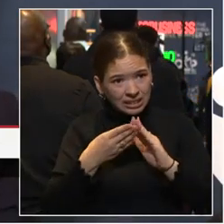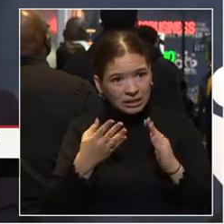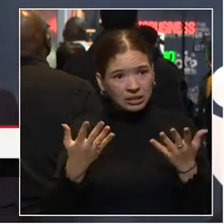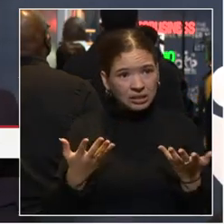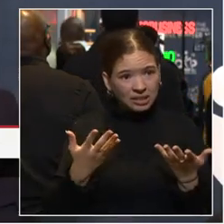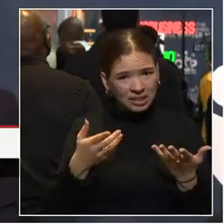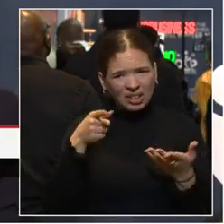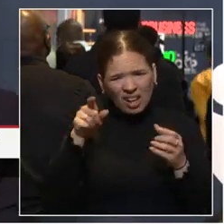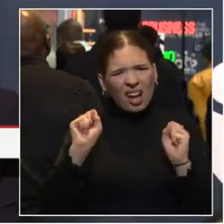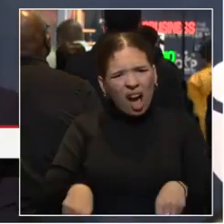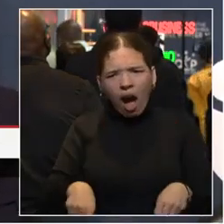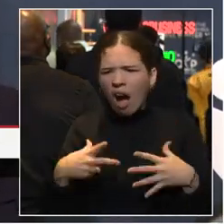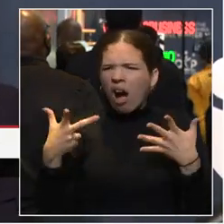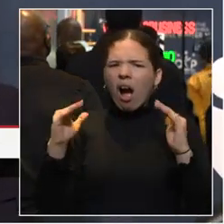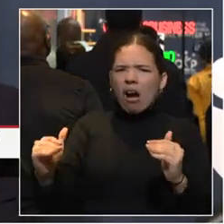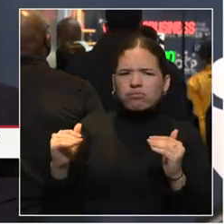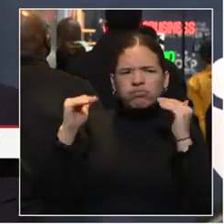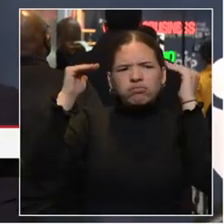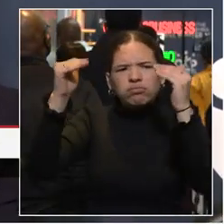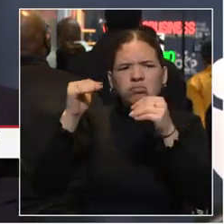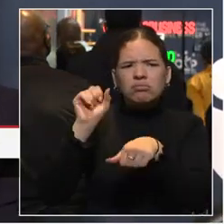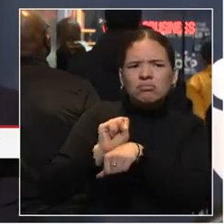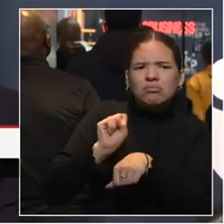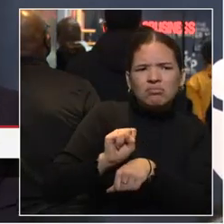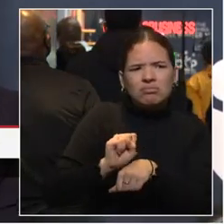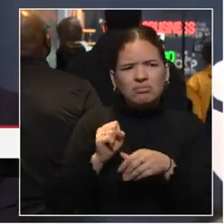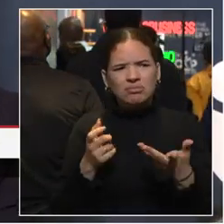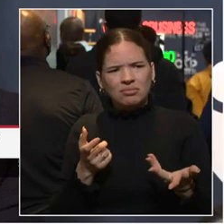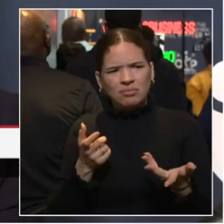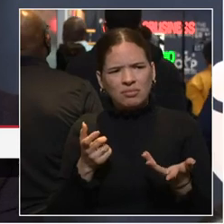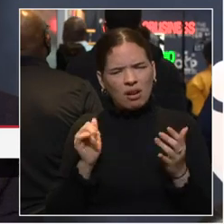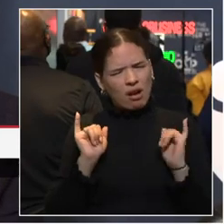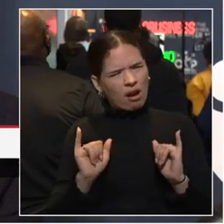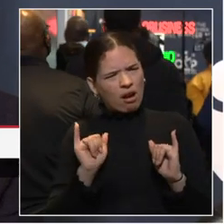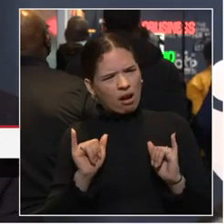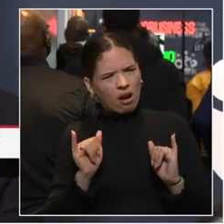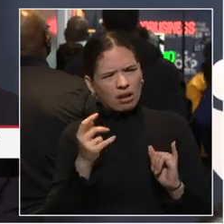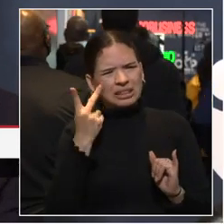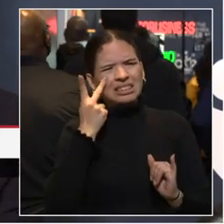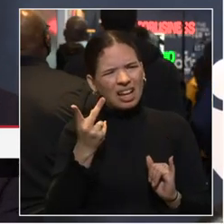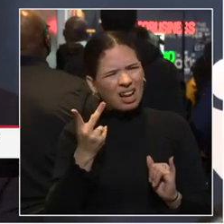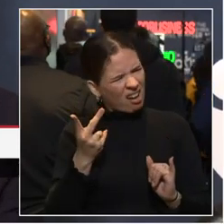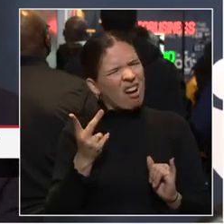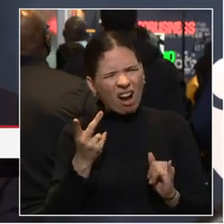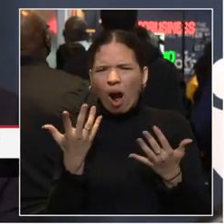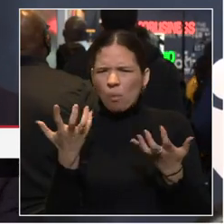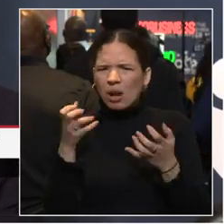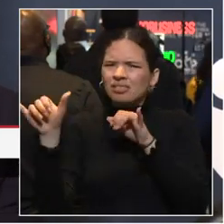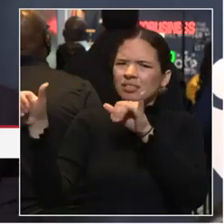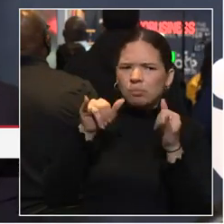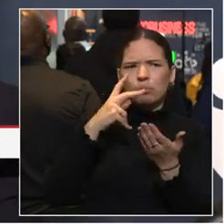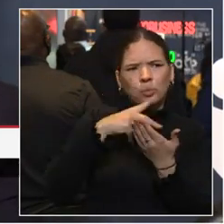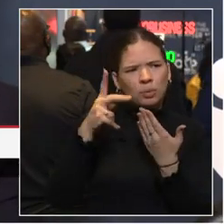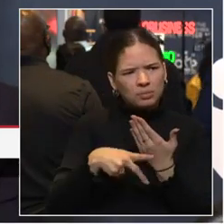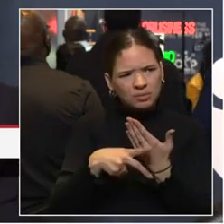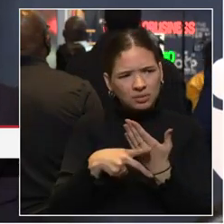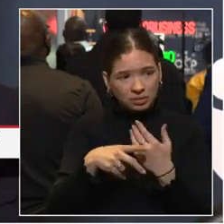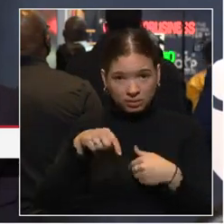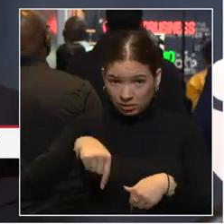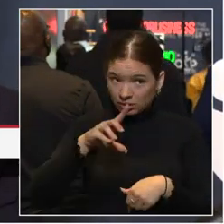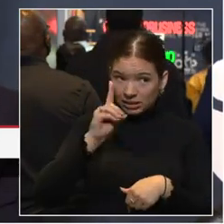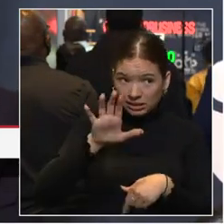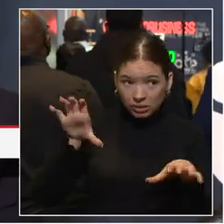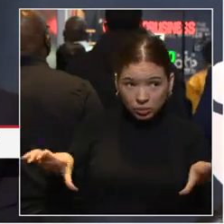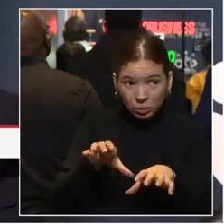And they're just getting around to what we have been doing in D.C. for over 40 years. I think